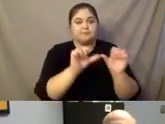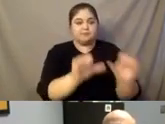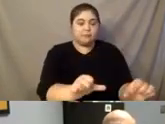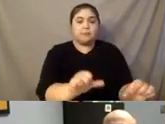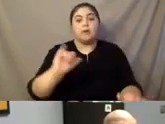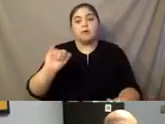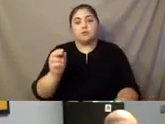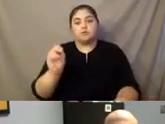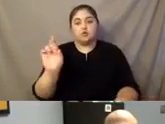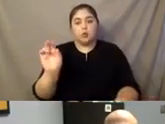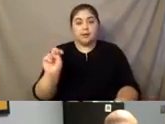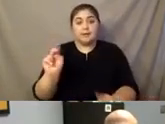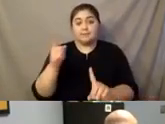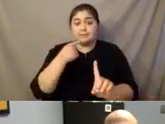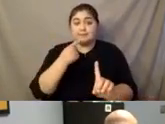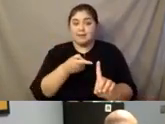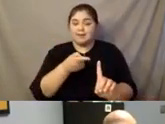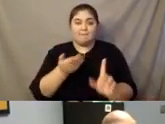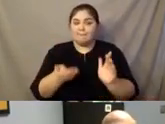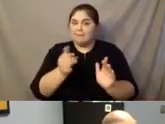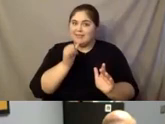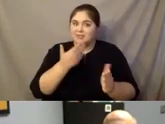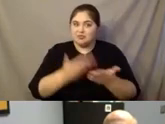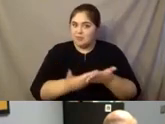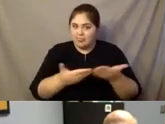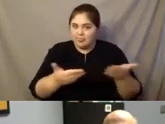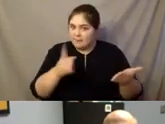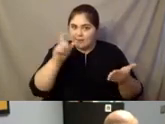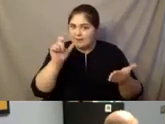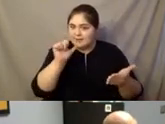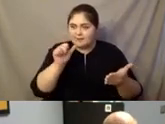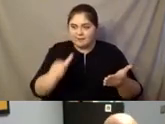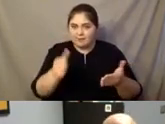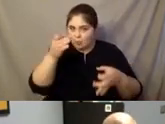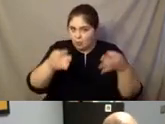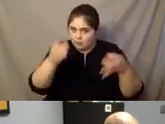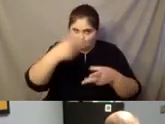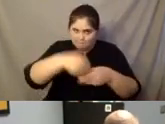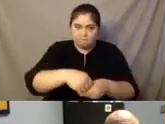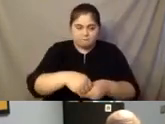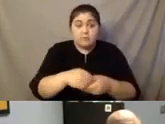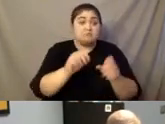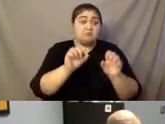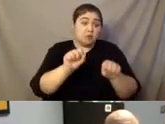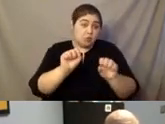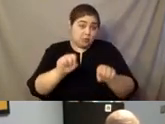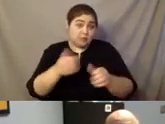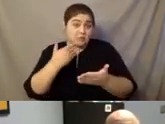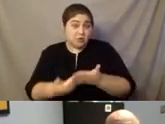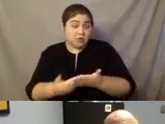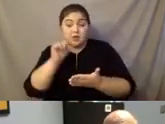Jordan pointed out that's maybe not necessarily a good thing because you're not having the court involvement. It could be a good thing that you don't have to worry